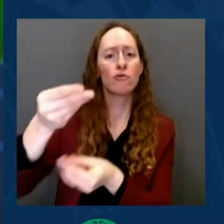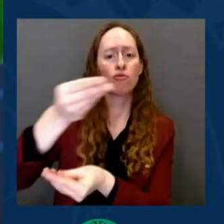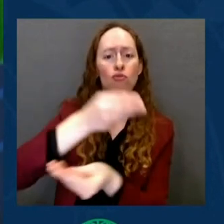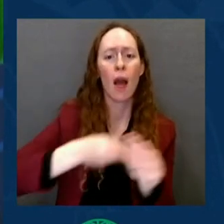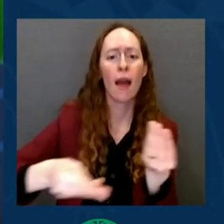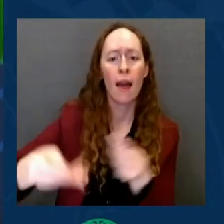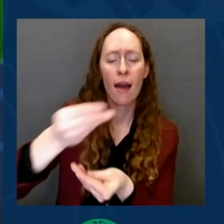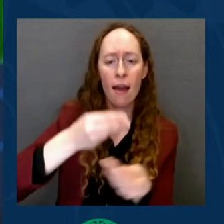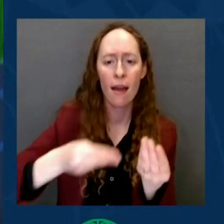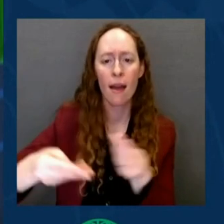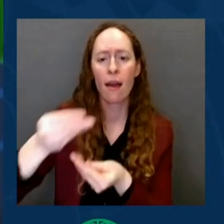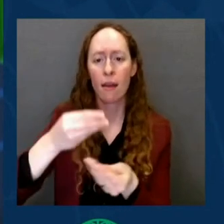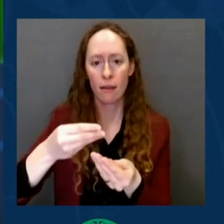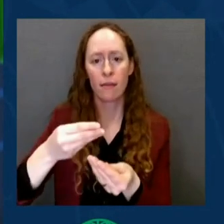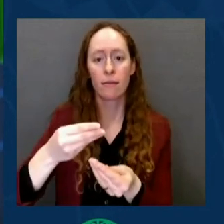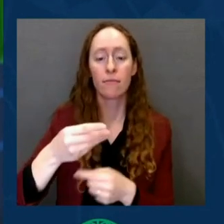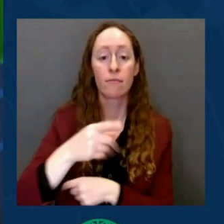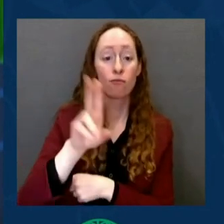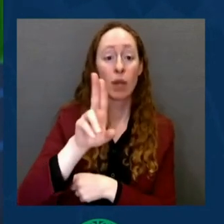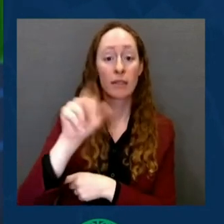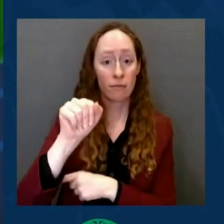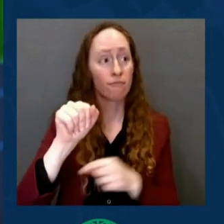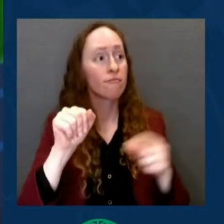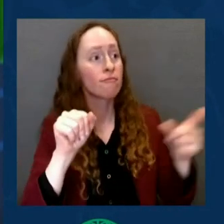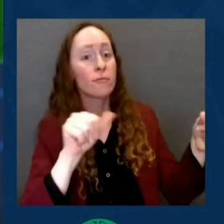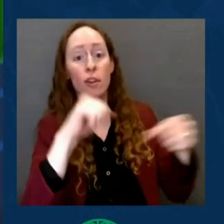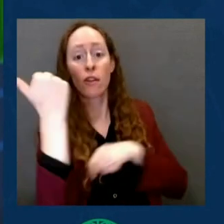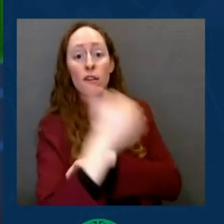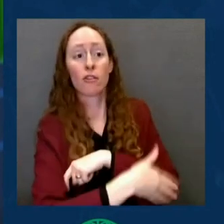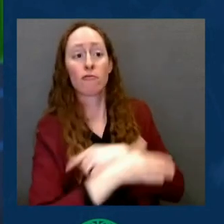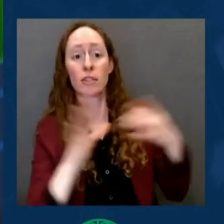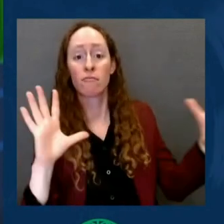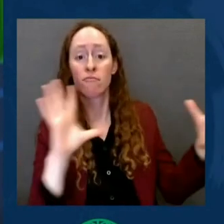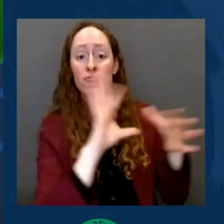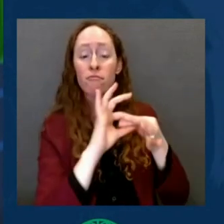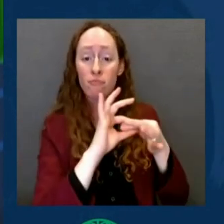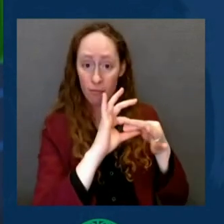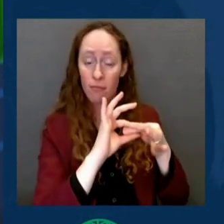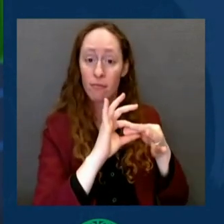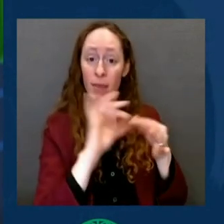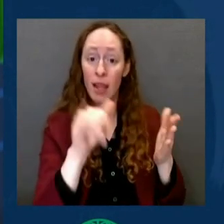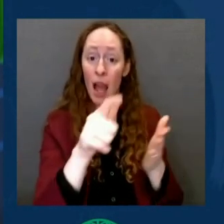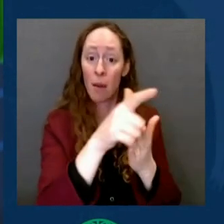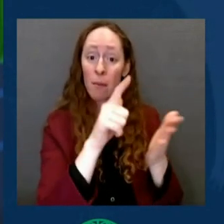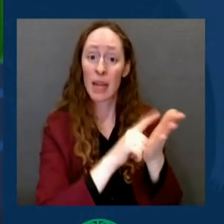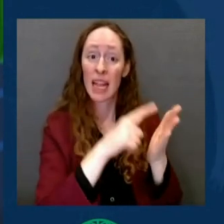its sanctions, which targets a whole continent,